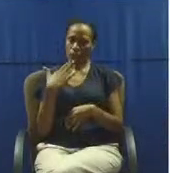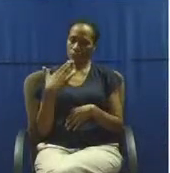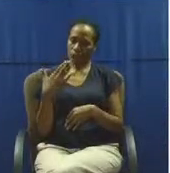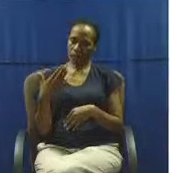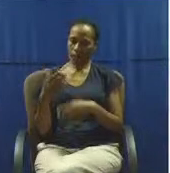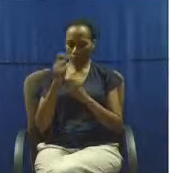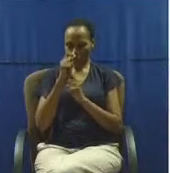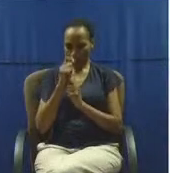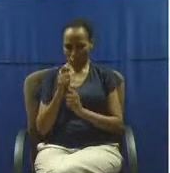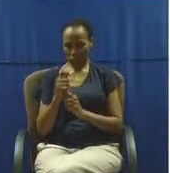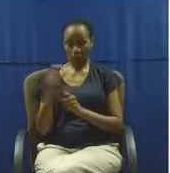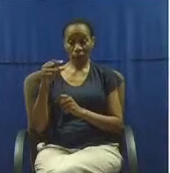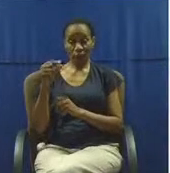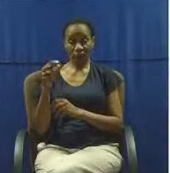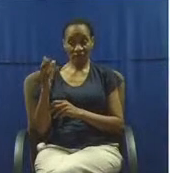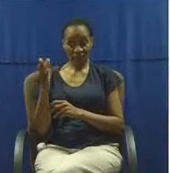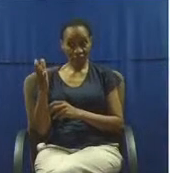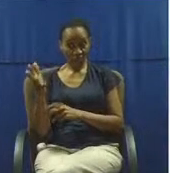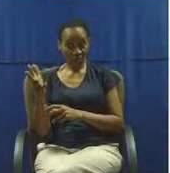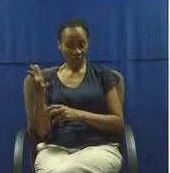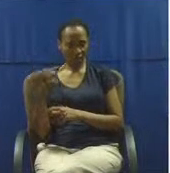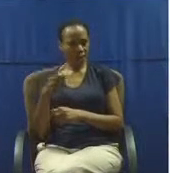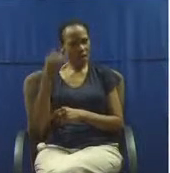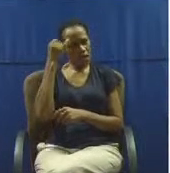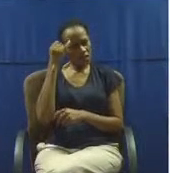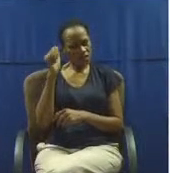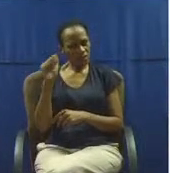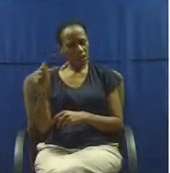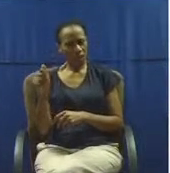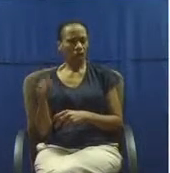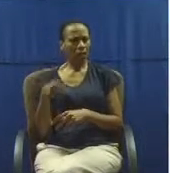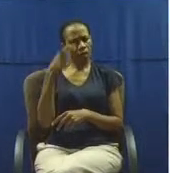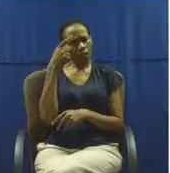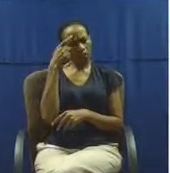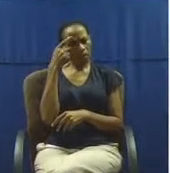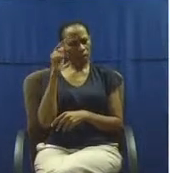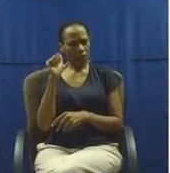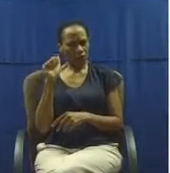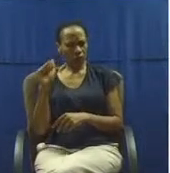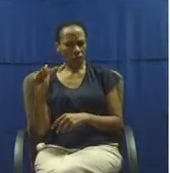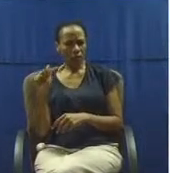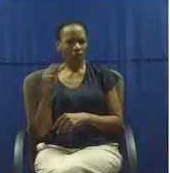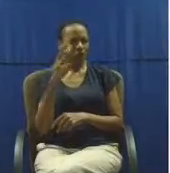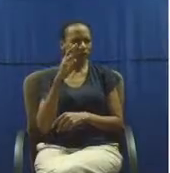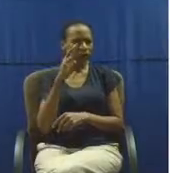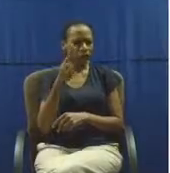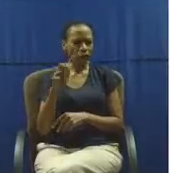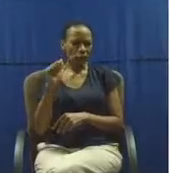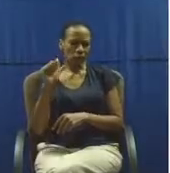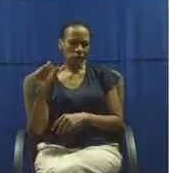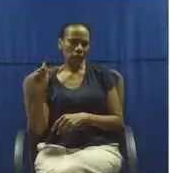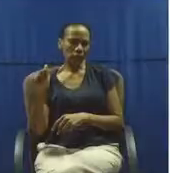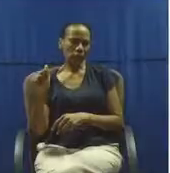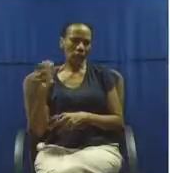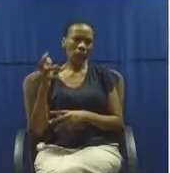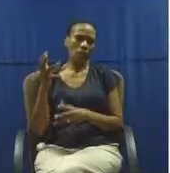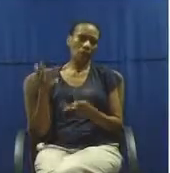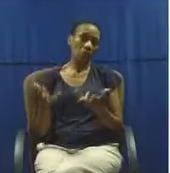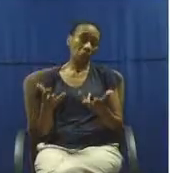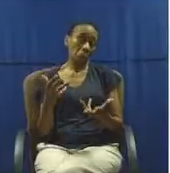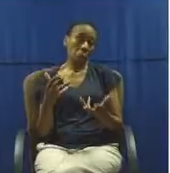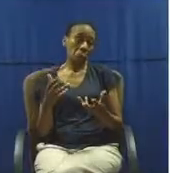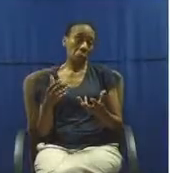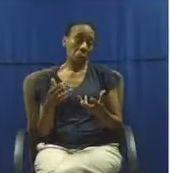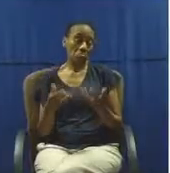Groenewald for his thoughts and his views, as well as, I would say,